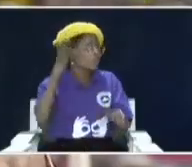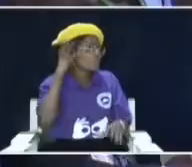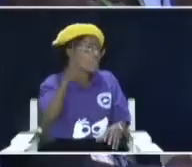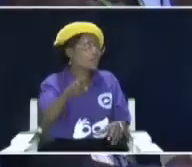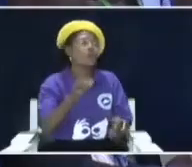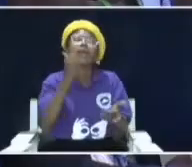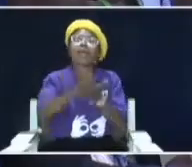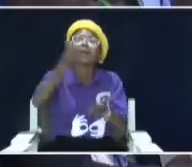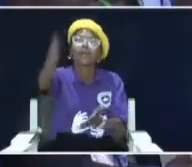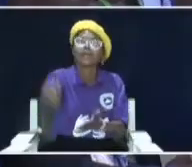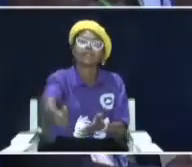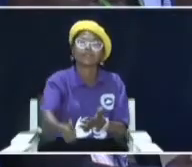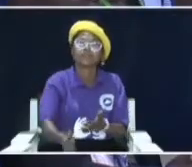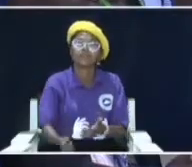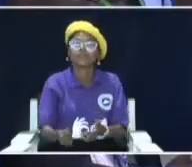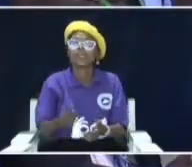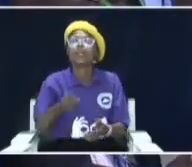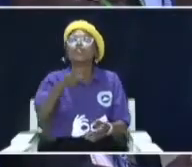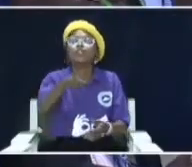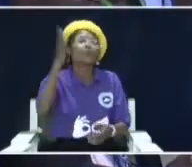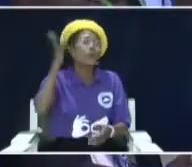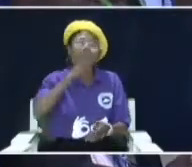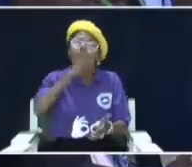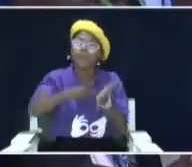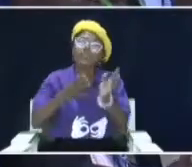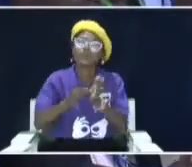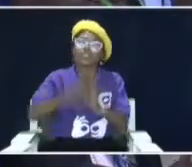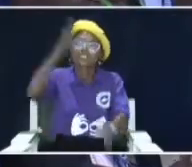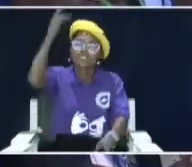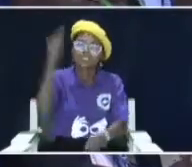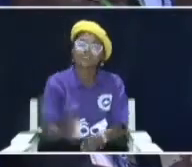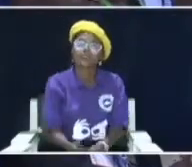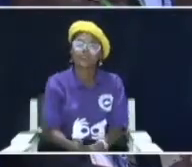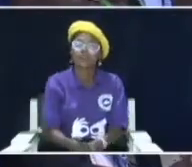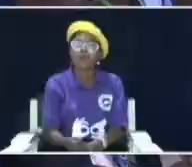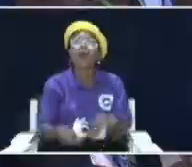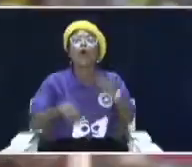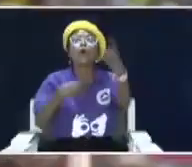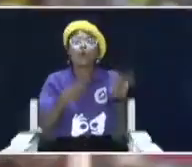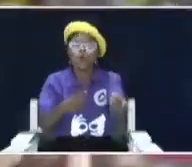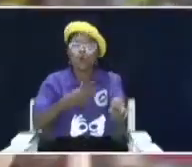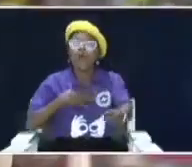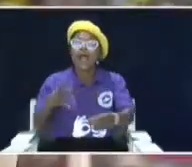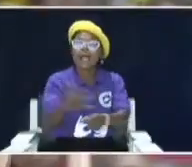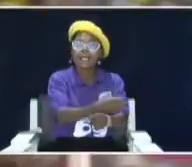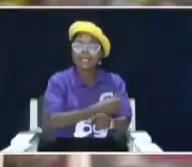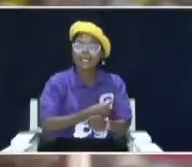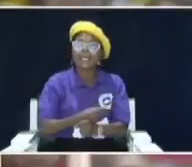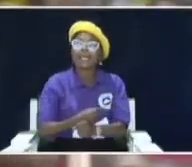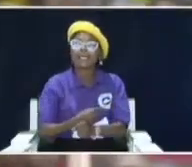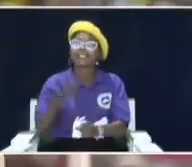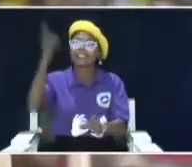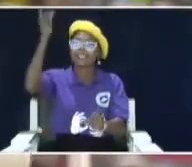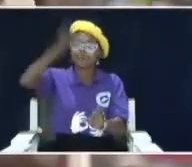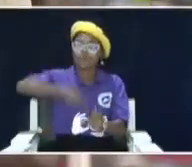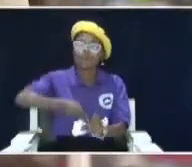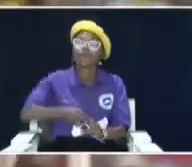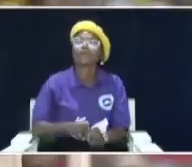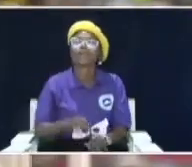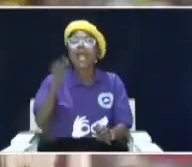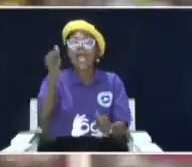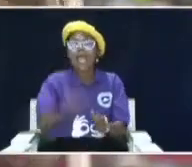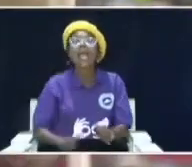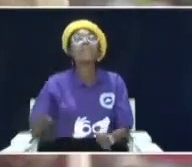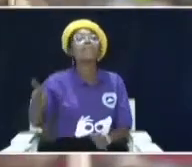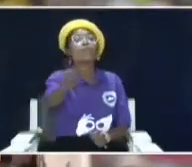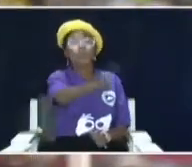amen. I said you will be part of it. Go and get involved. Daddy said,